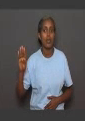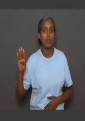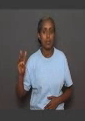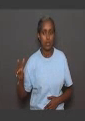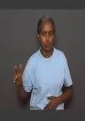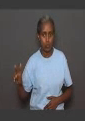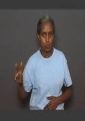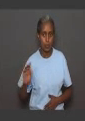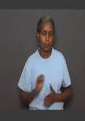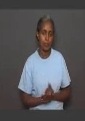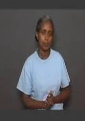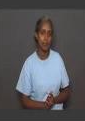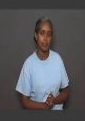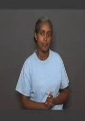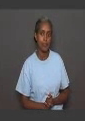B2.